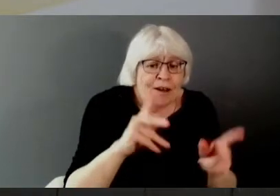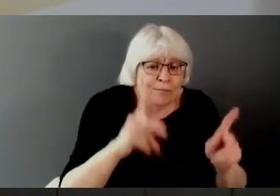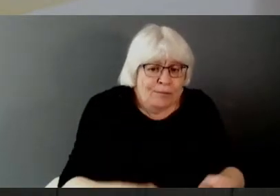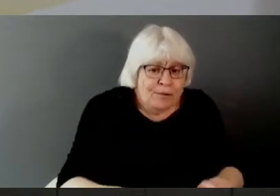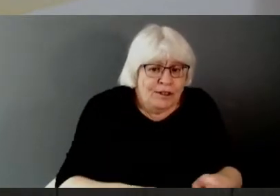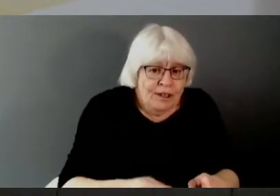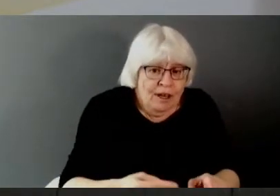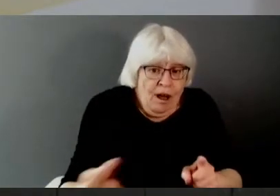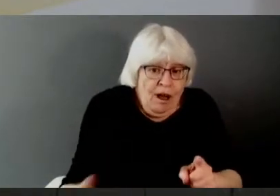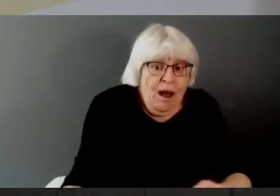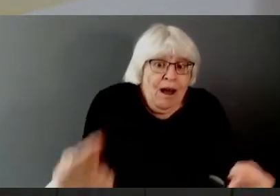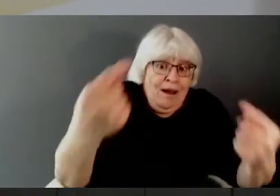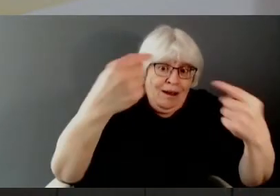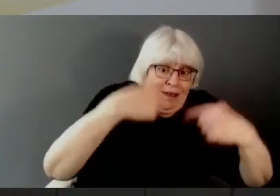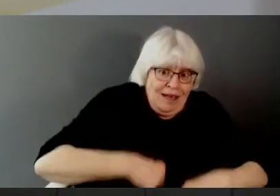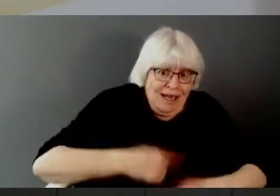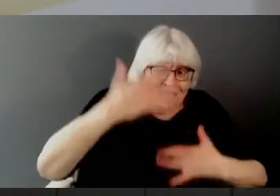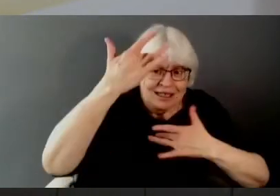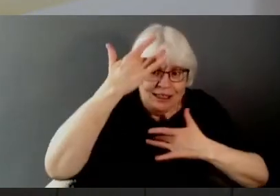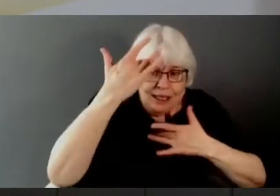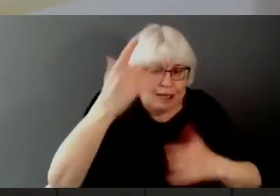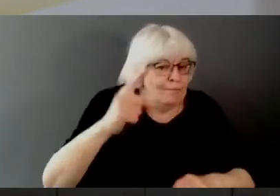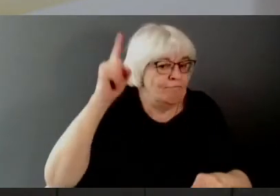of COVID-19.